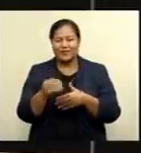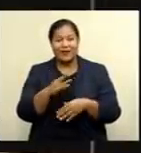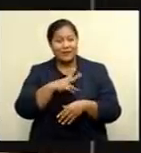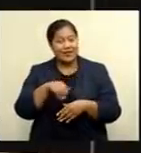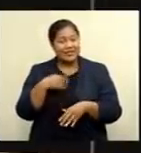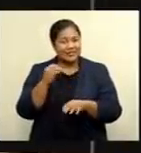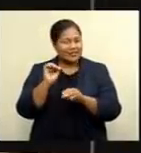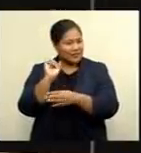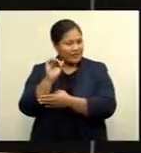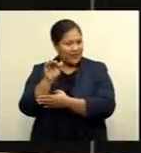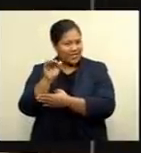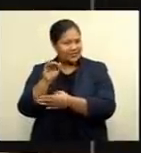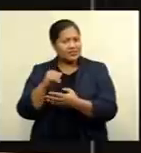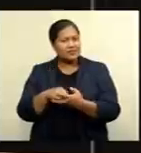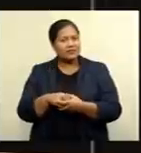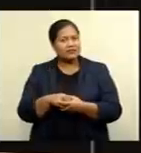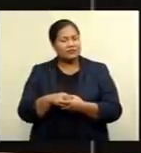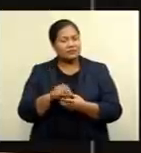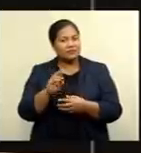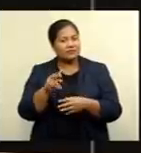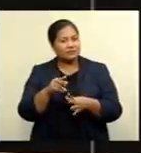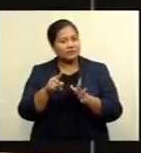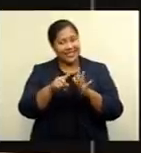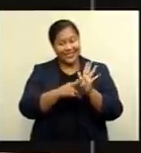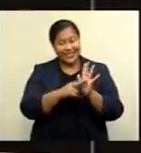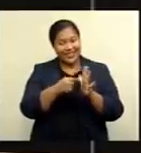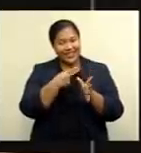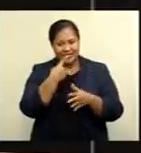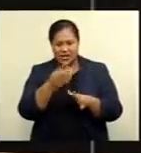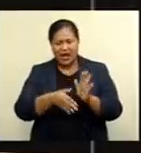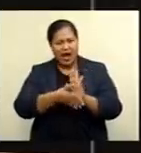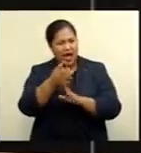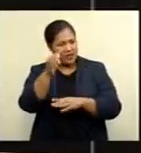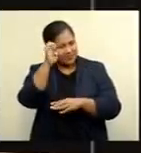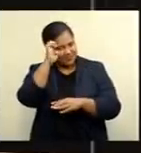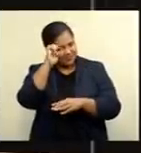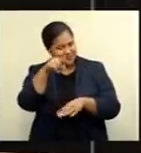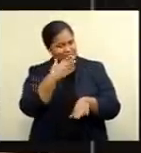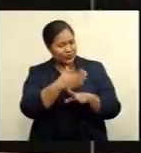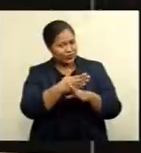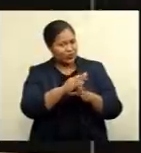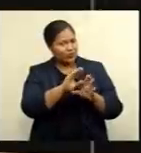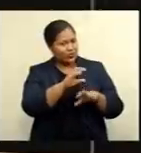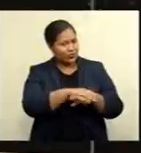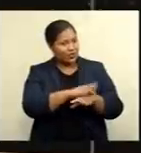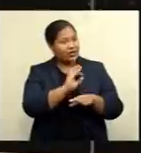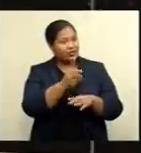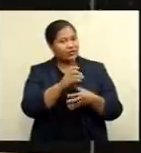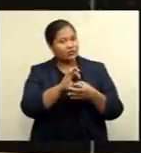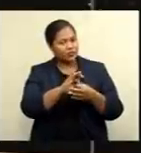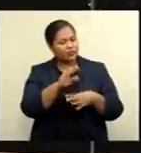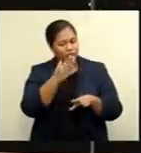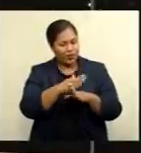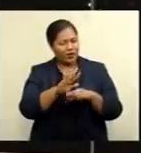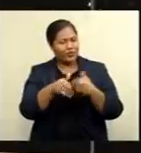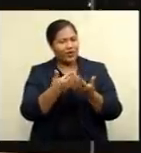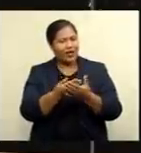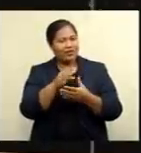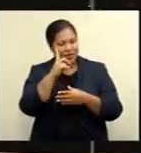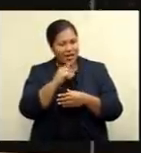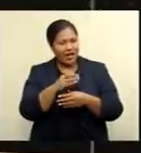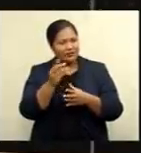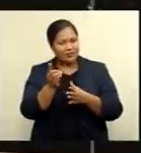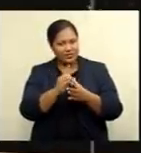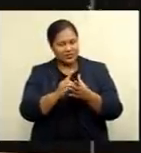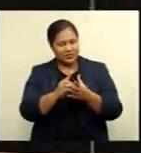Inia Seruidatu says this now places high expectations on the force and the onus will be on them to work together to get the desired